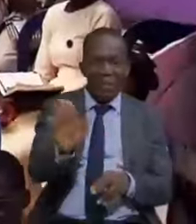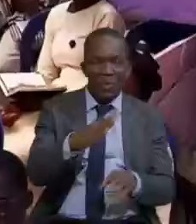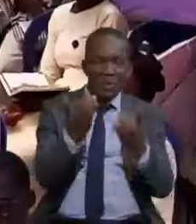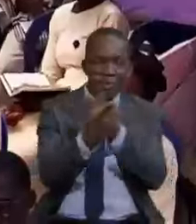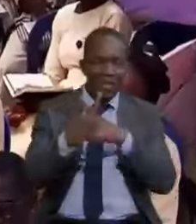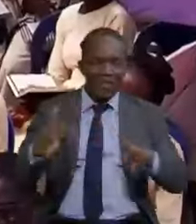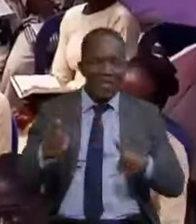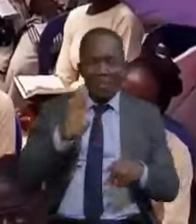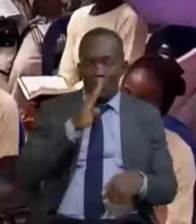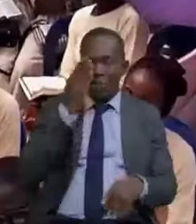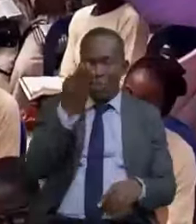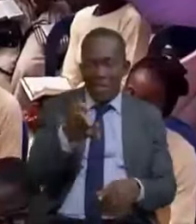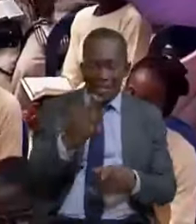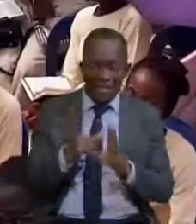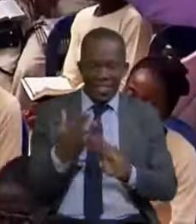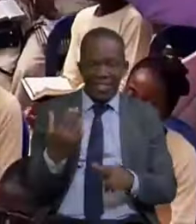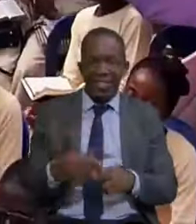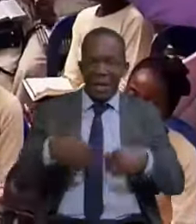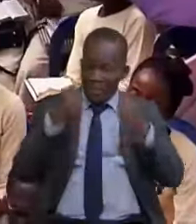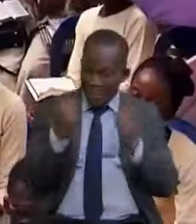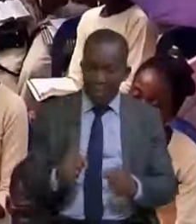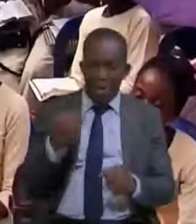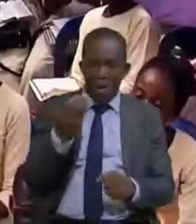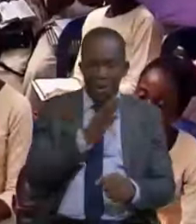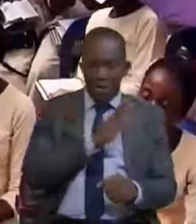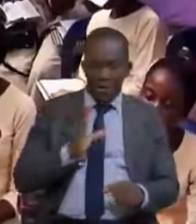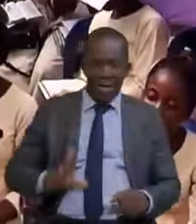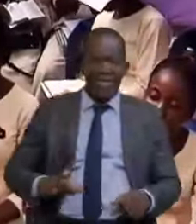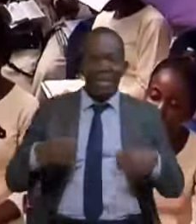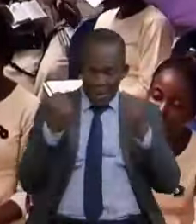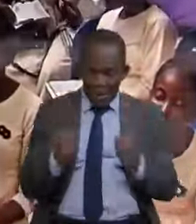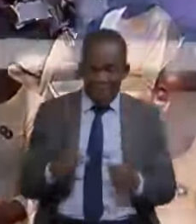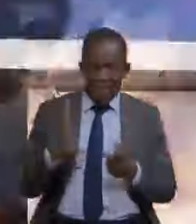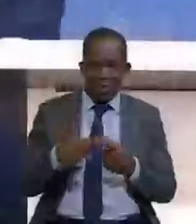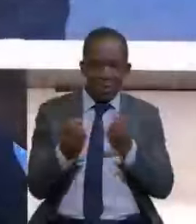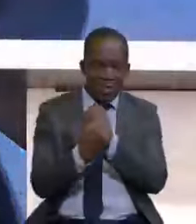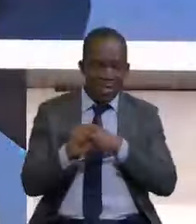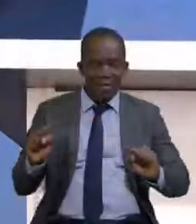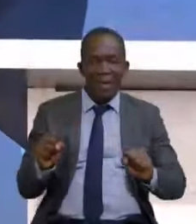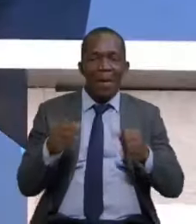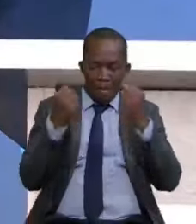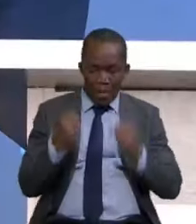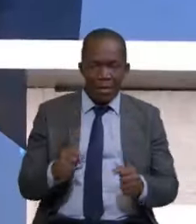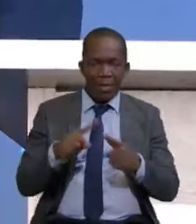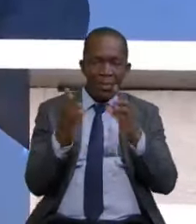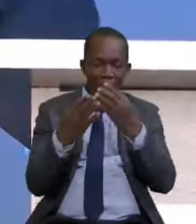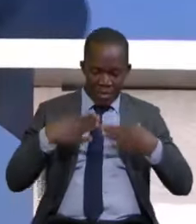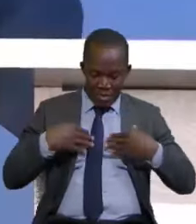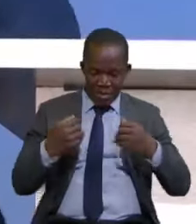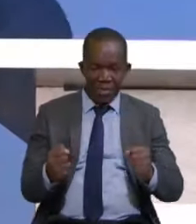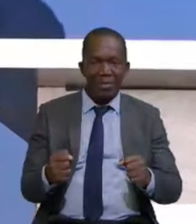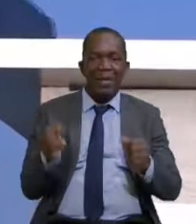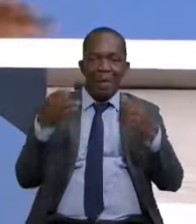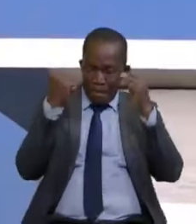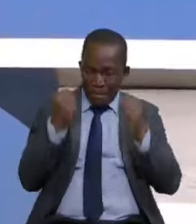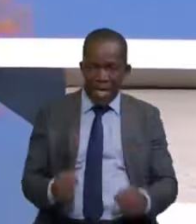Christ, power to save, power to heal, power to destroy the works of the